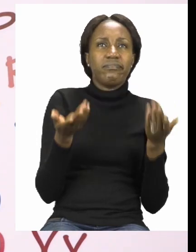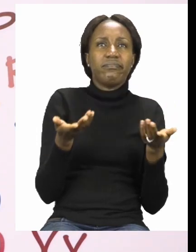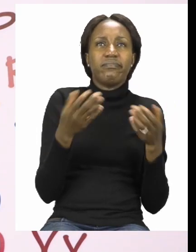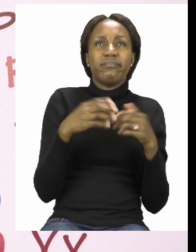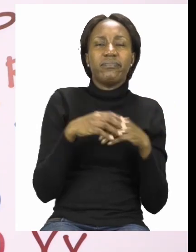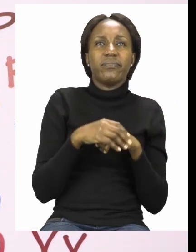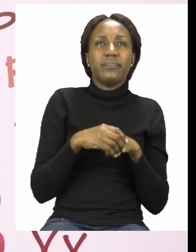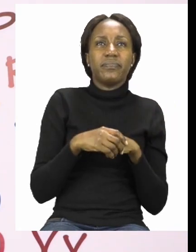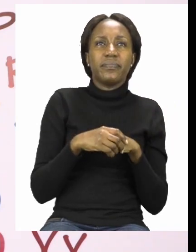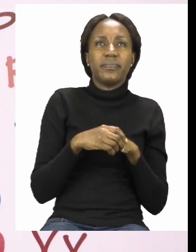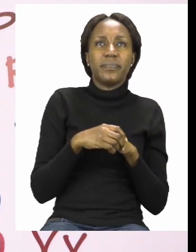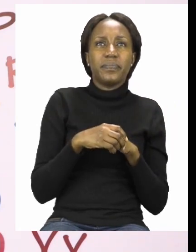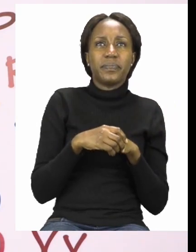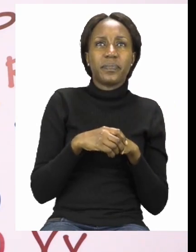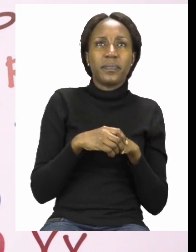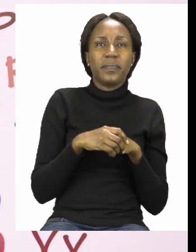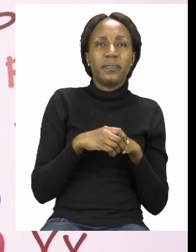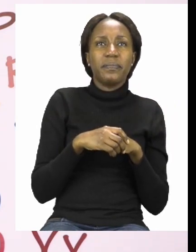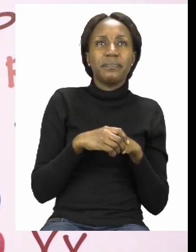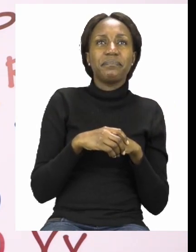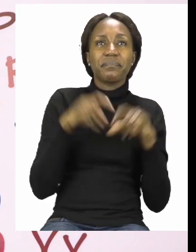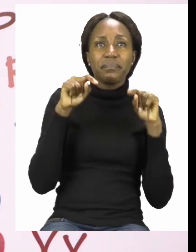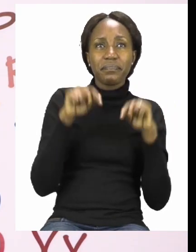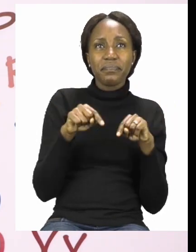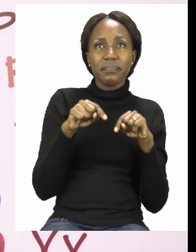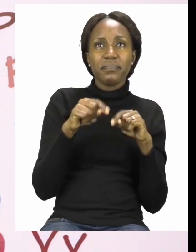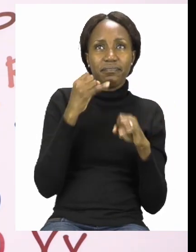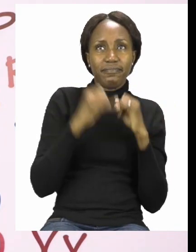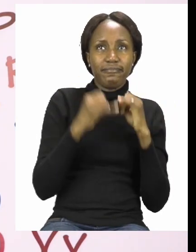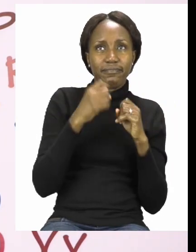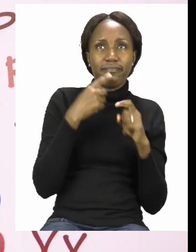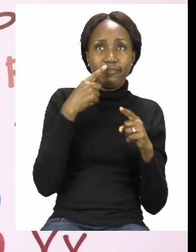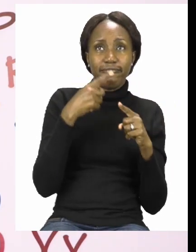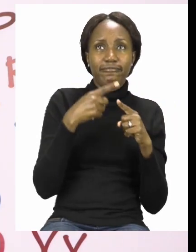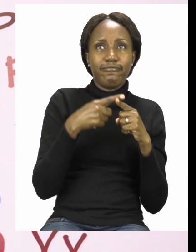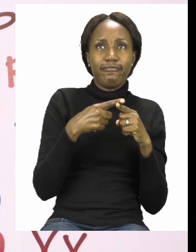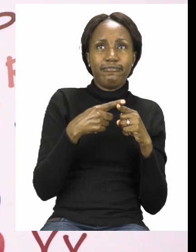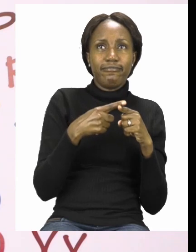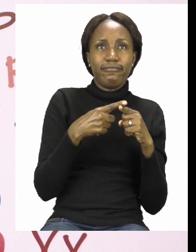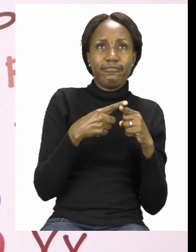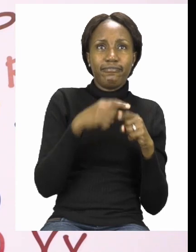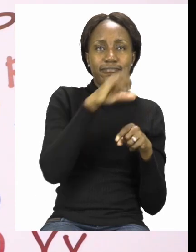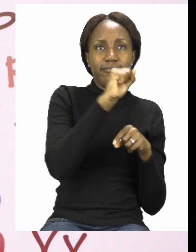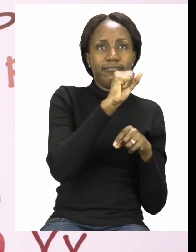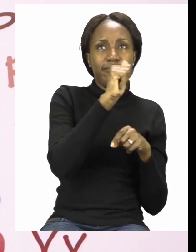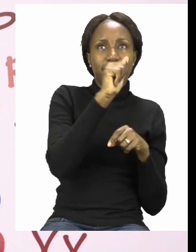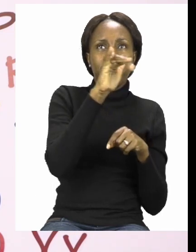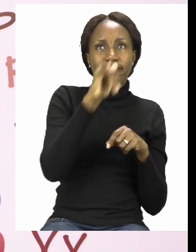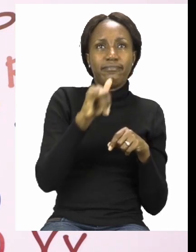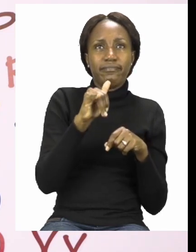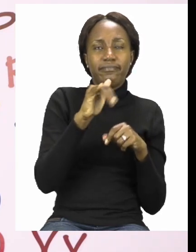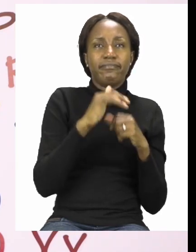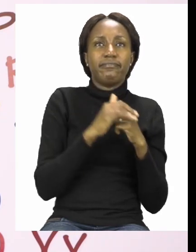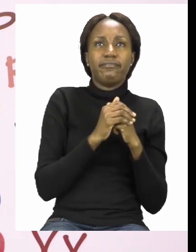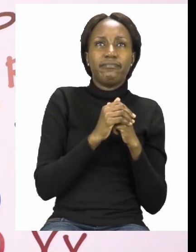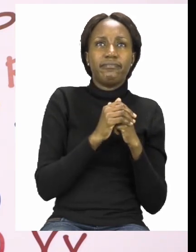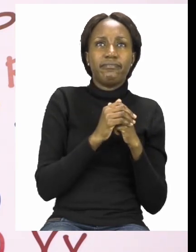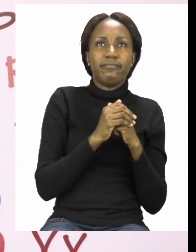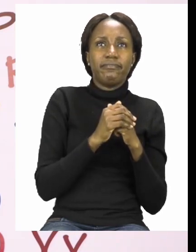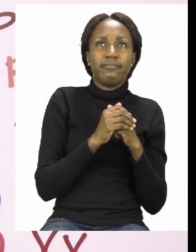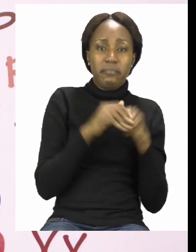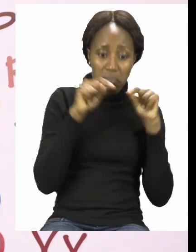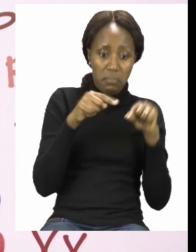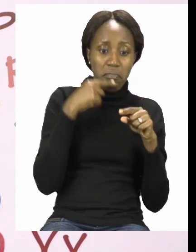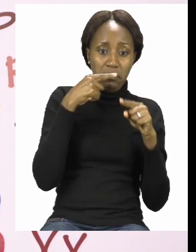word that changes. Now we have the last one that we're going to do together, say. She